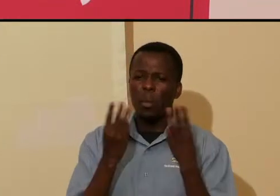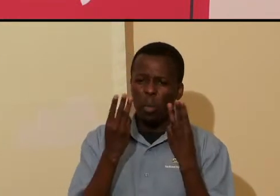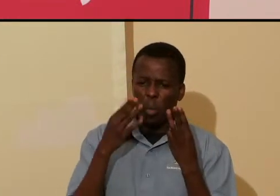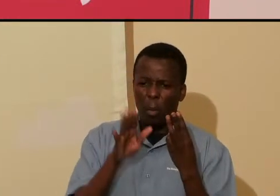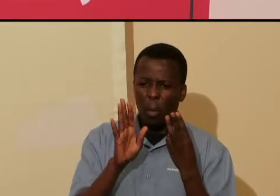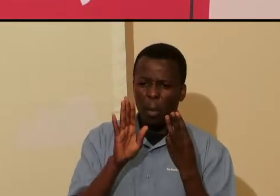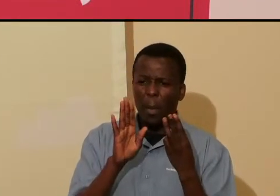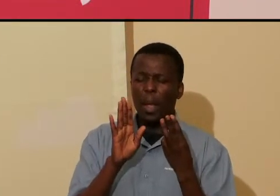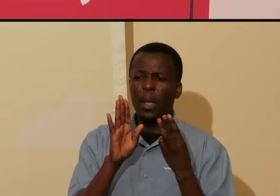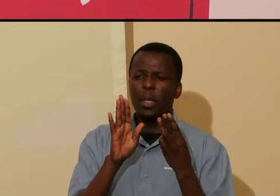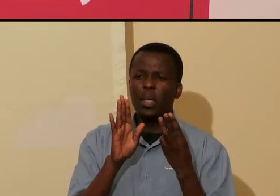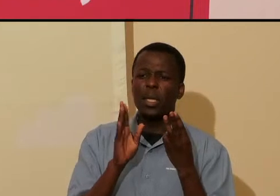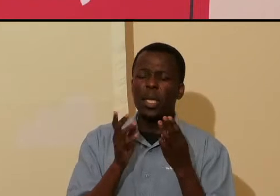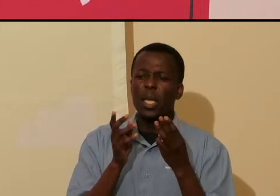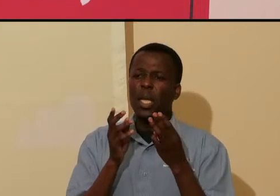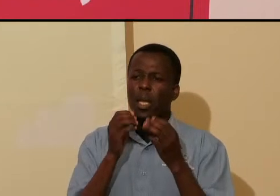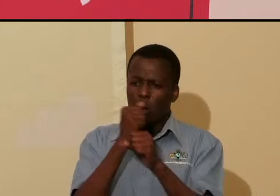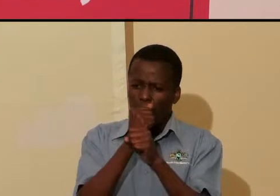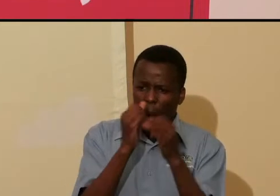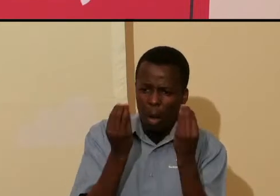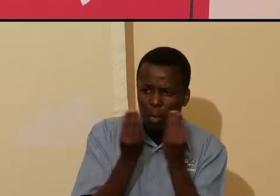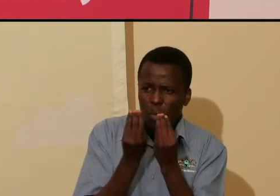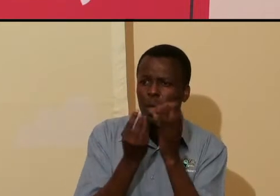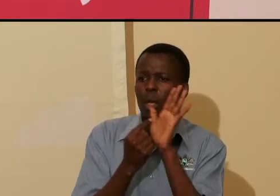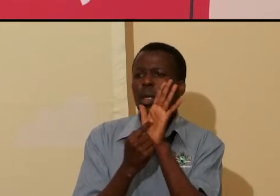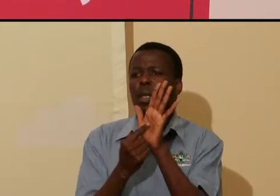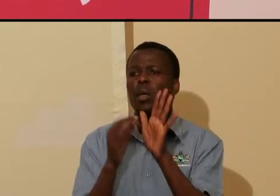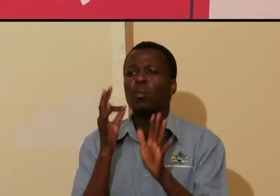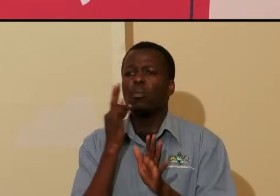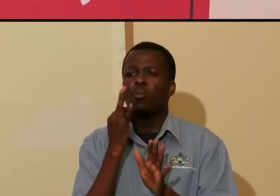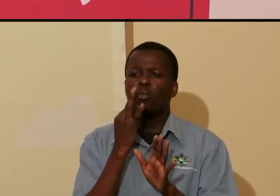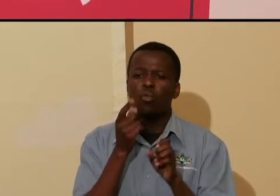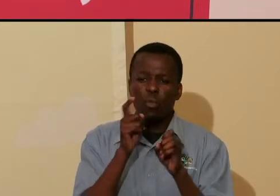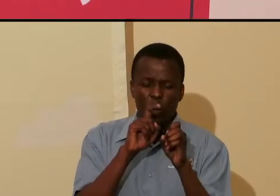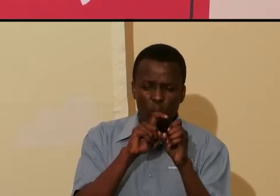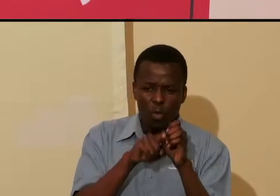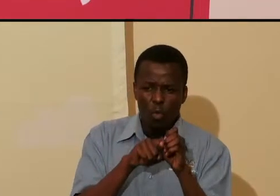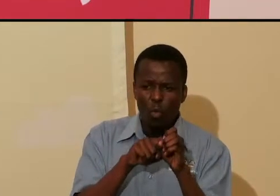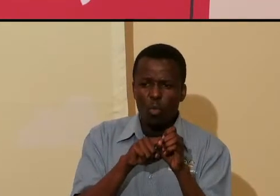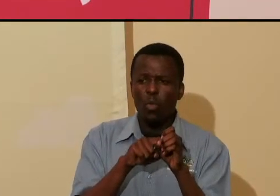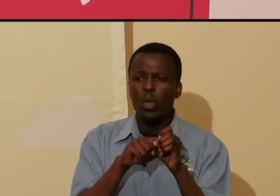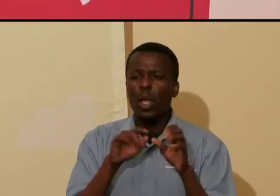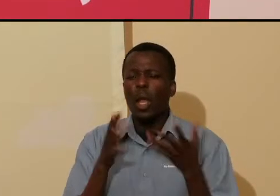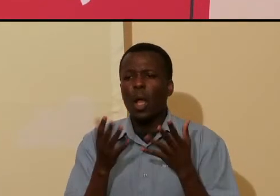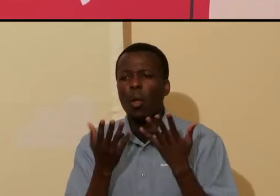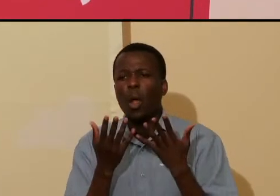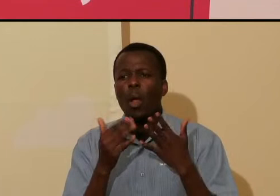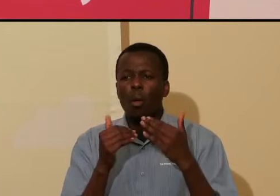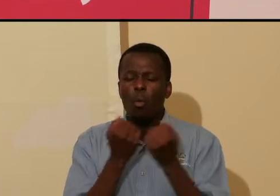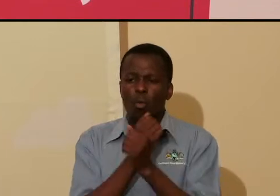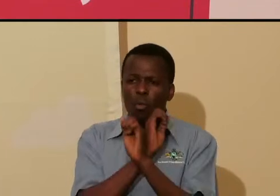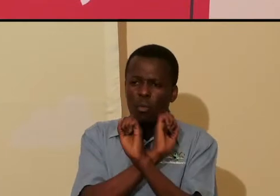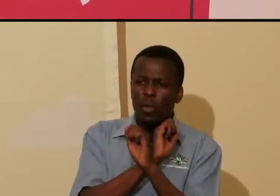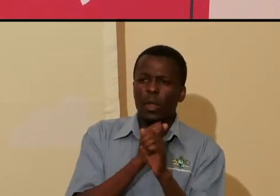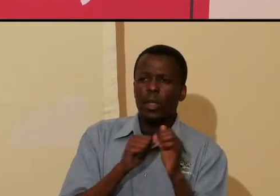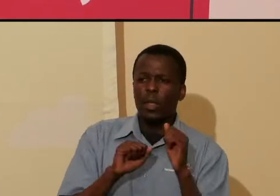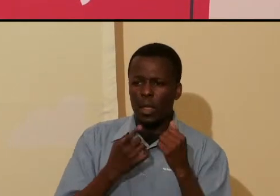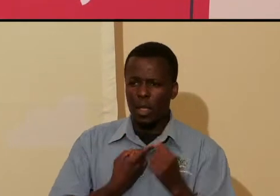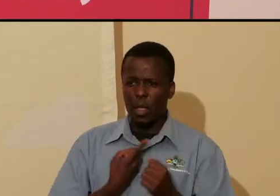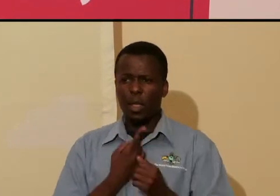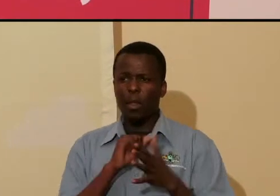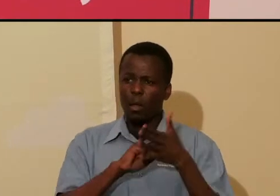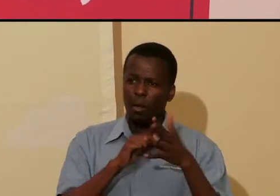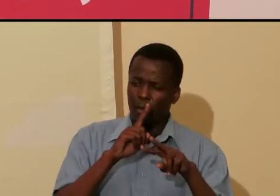up HIV services. So some of the objectives, I'm not going to mention all of them, but we have a couple of